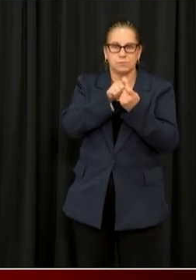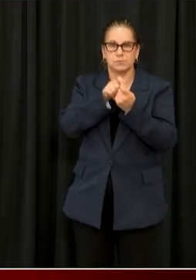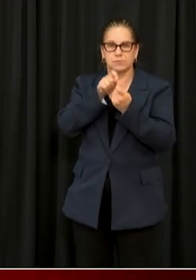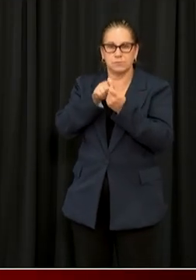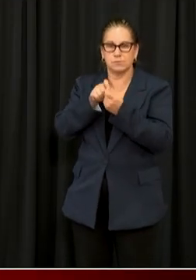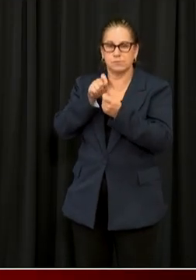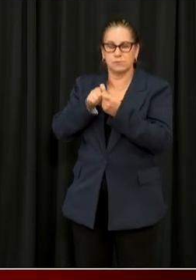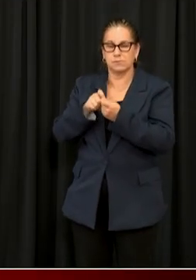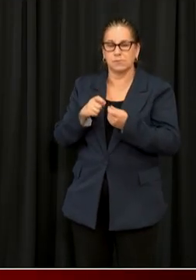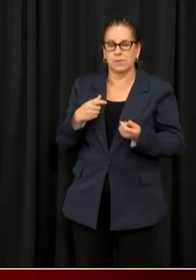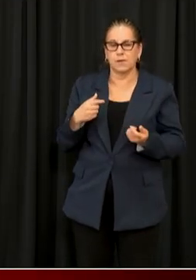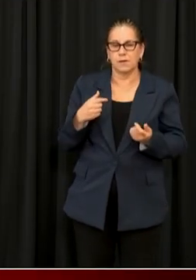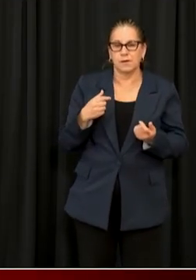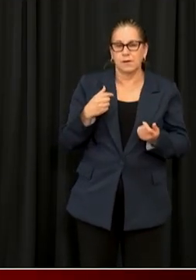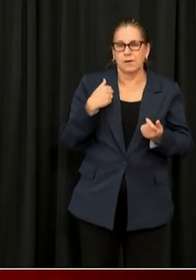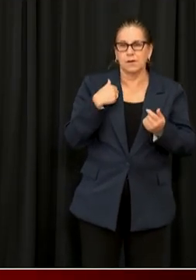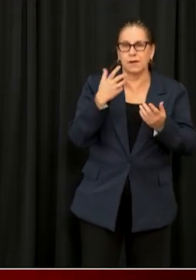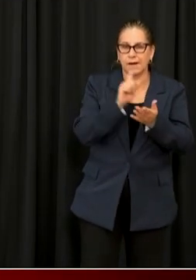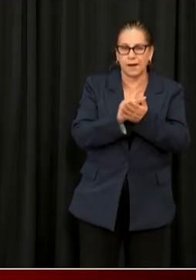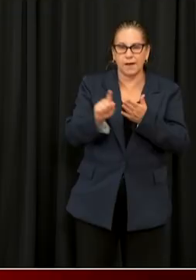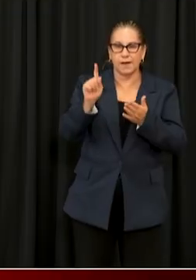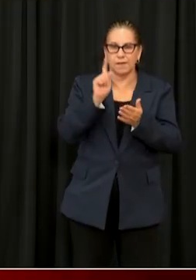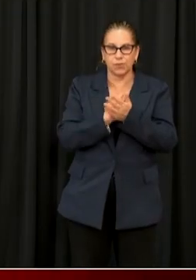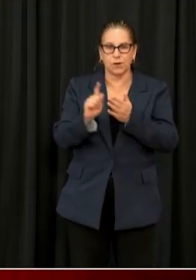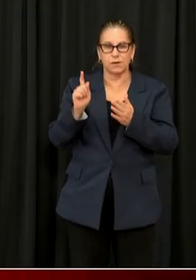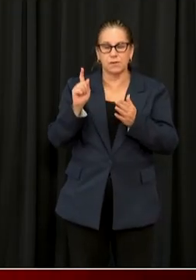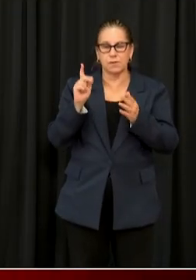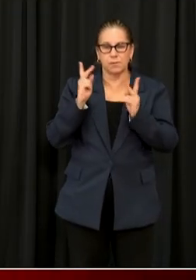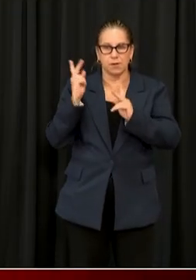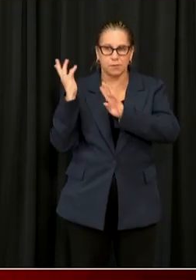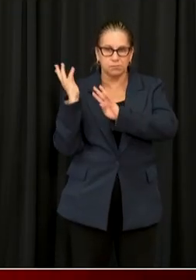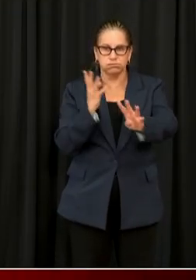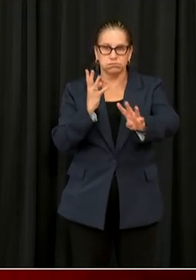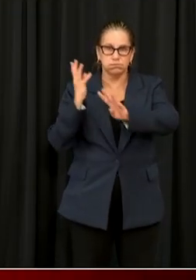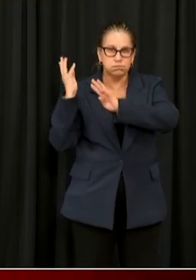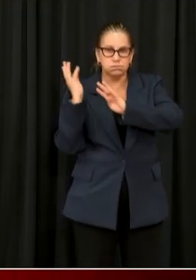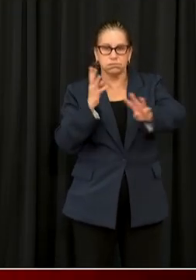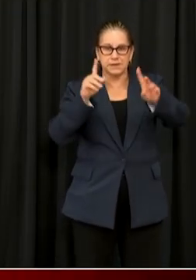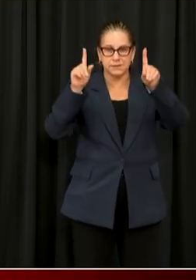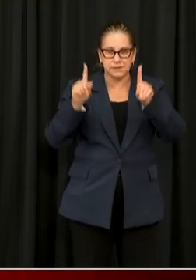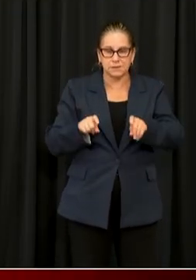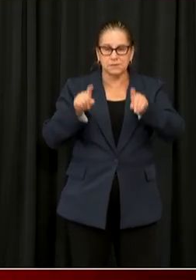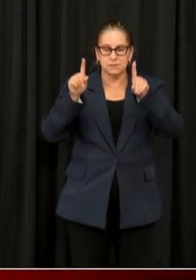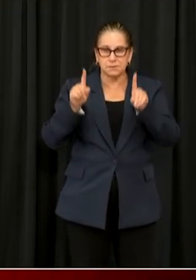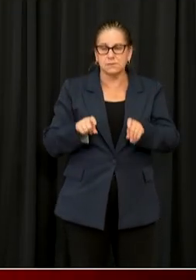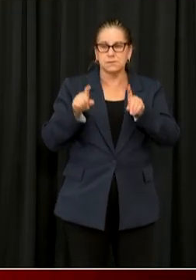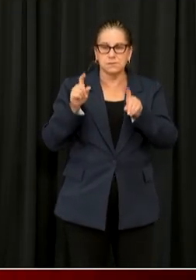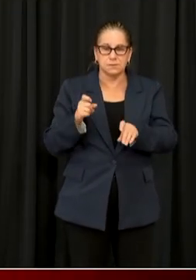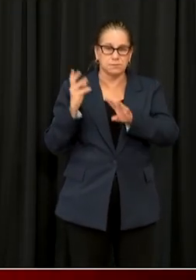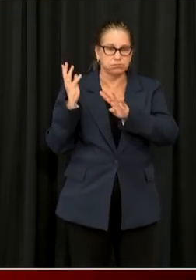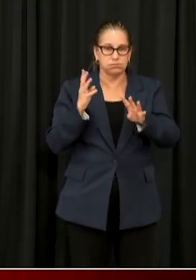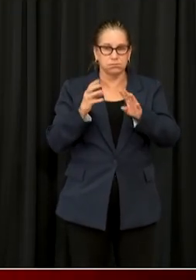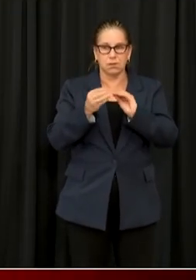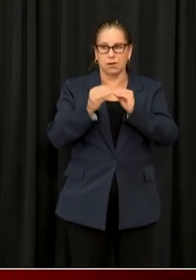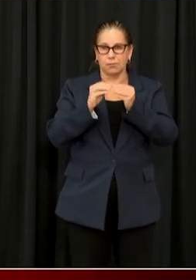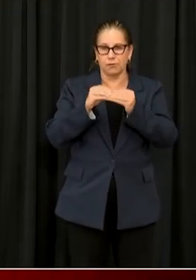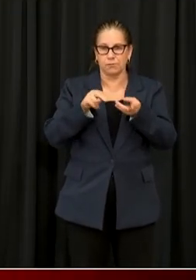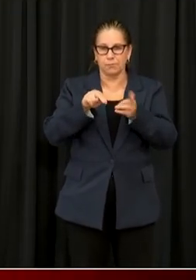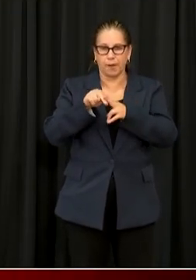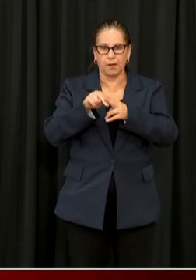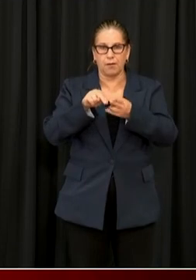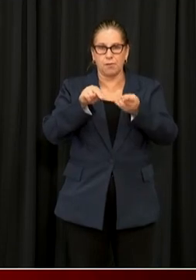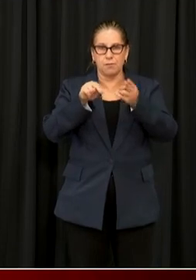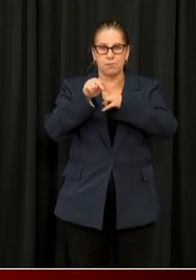week, the number of individuals being tested in the district was broadening. And we had started to see a reverse